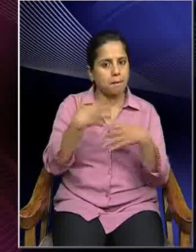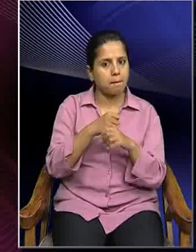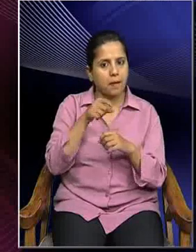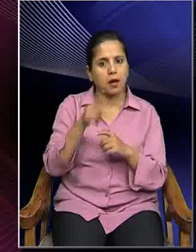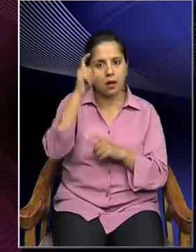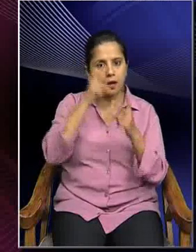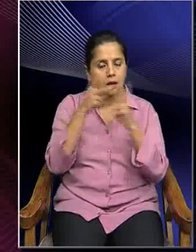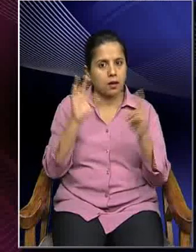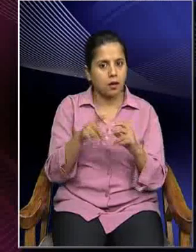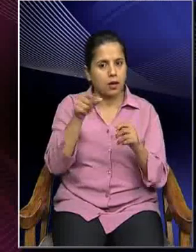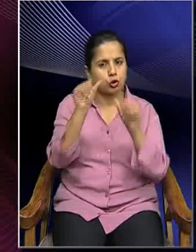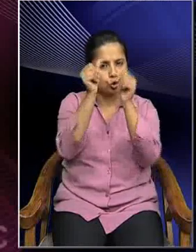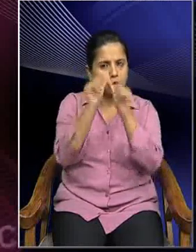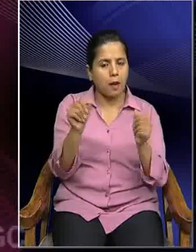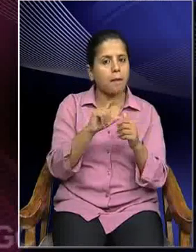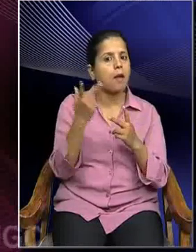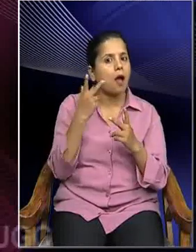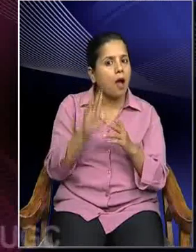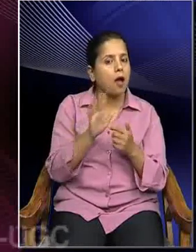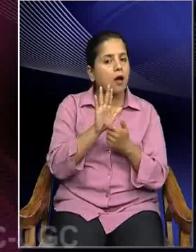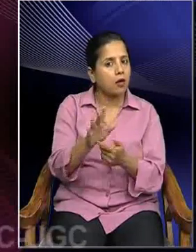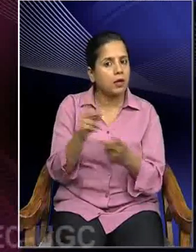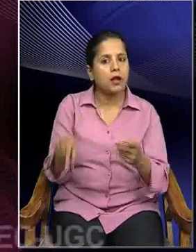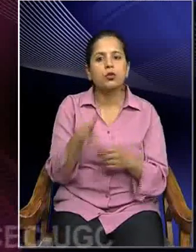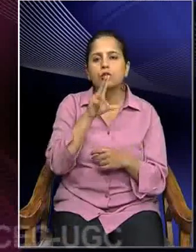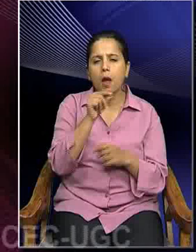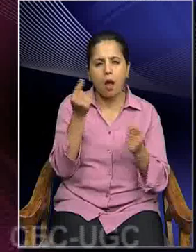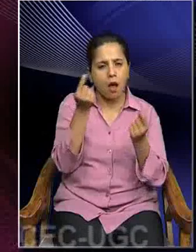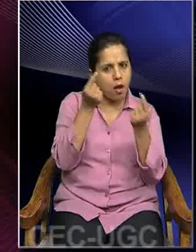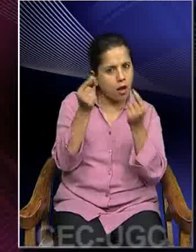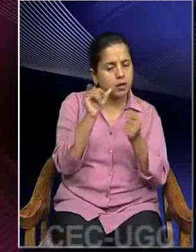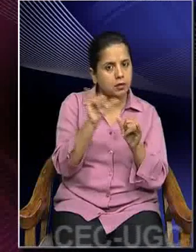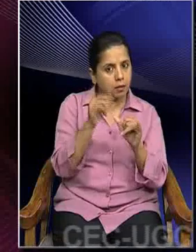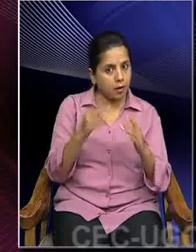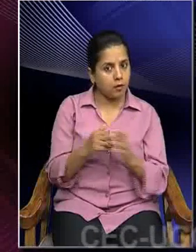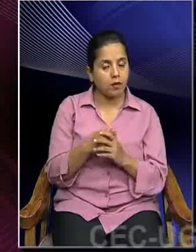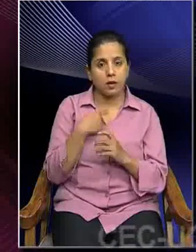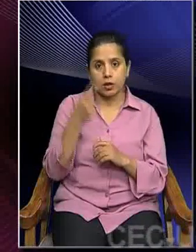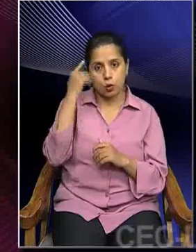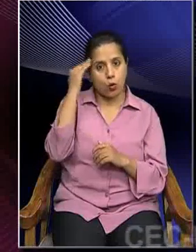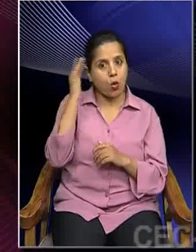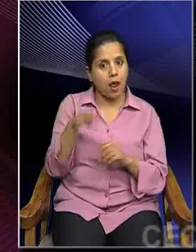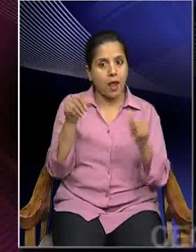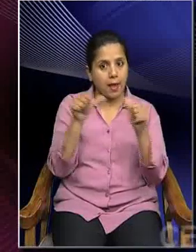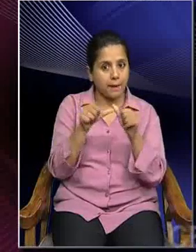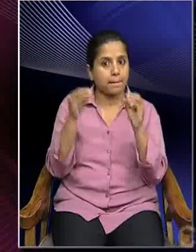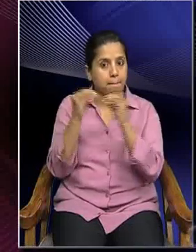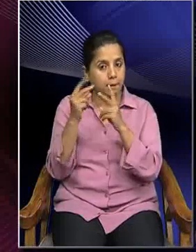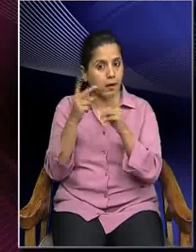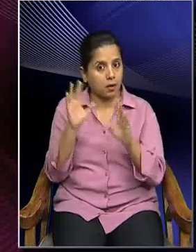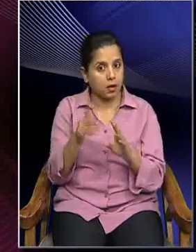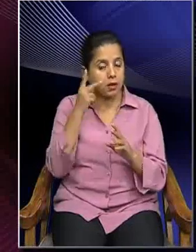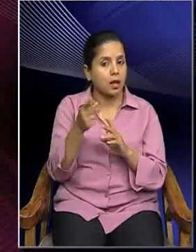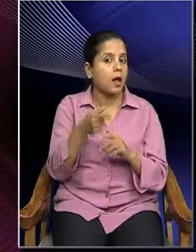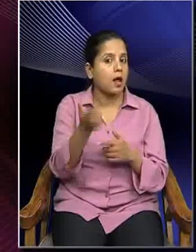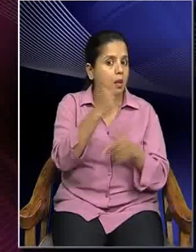symbolic shapes that refer to spoken word sound. So we know the alphabet changes from the